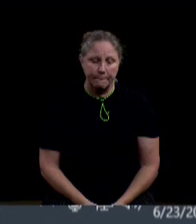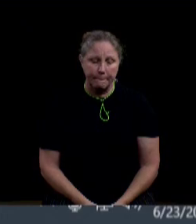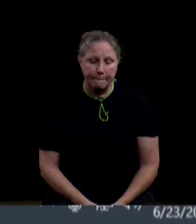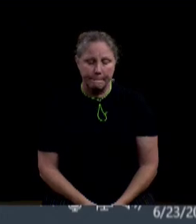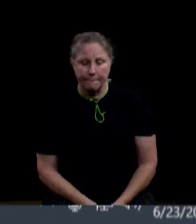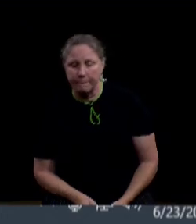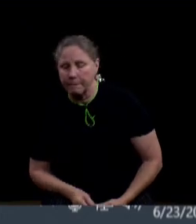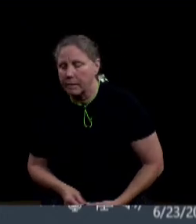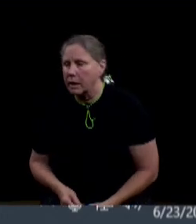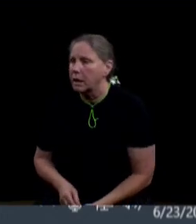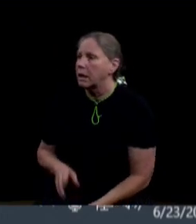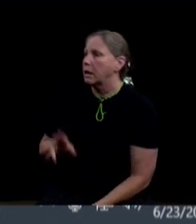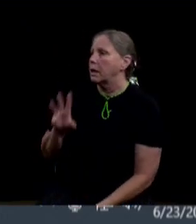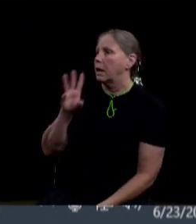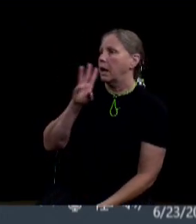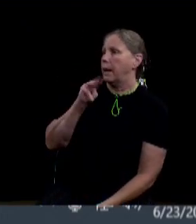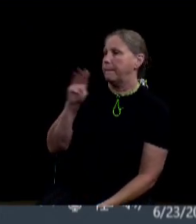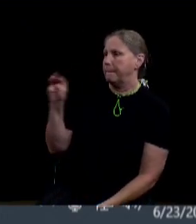Okay.